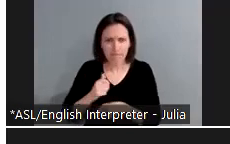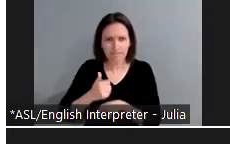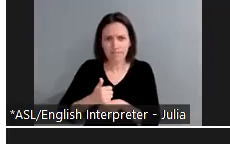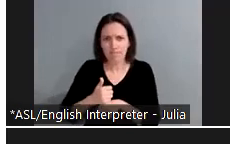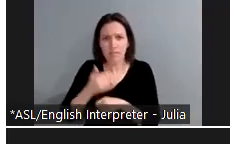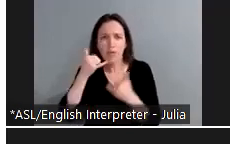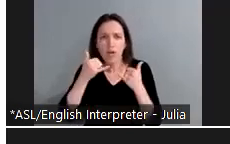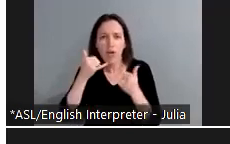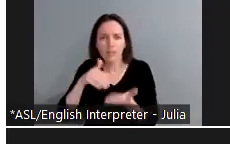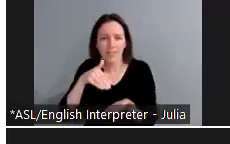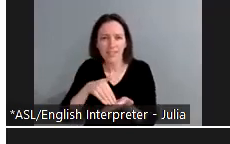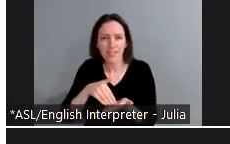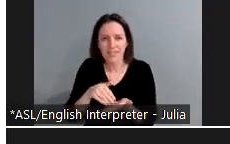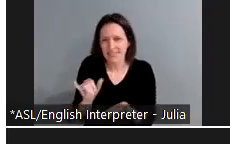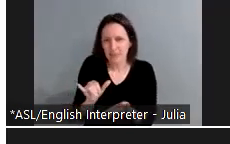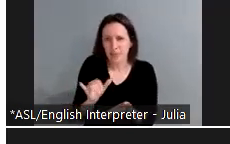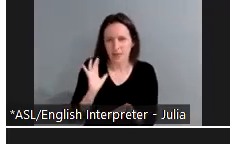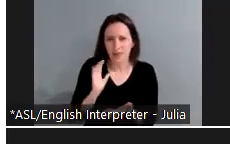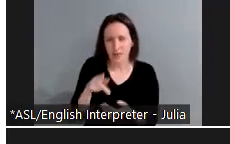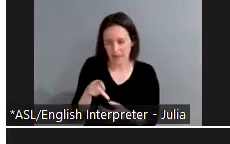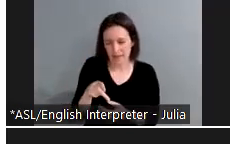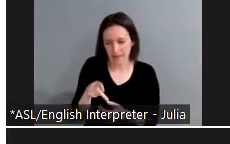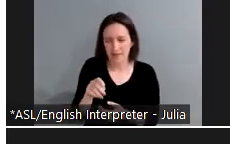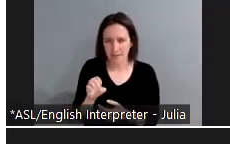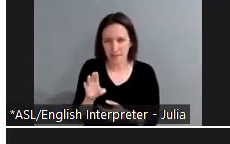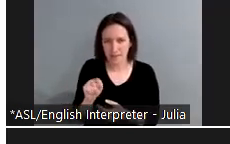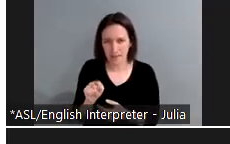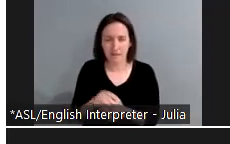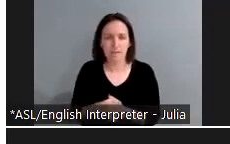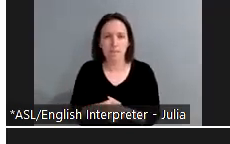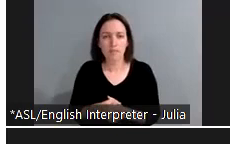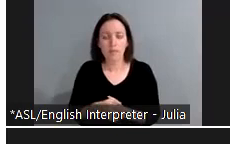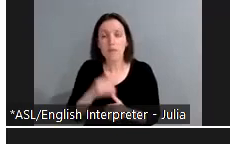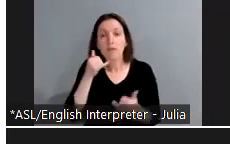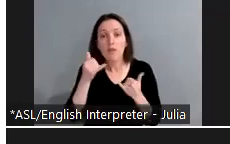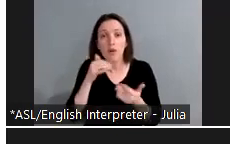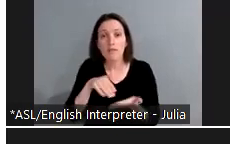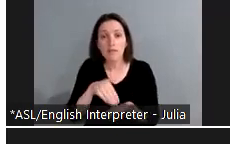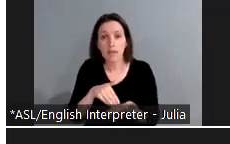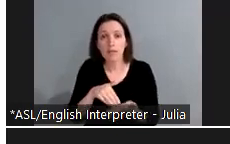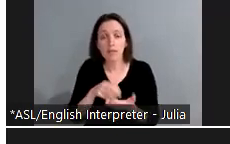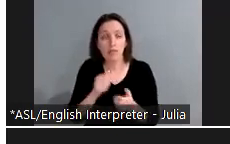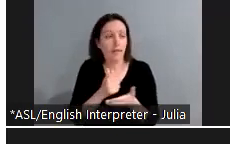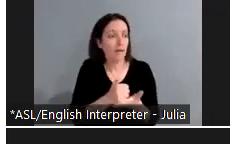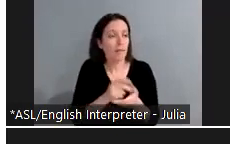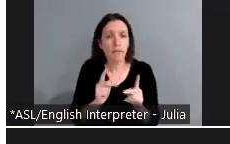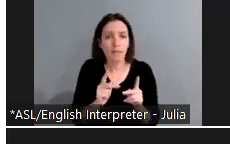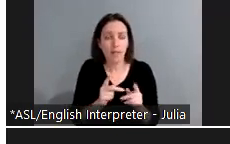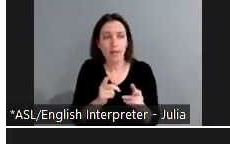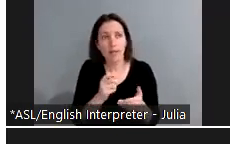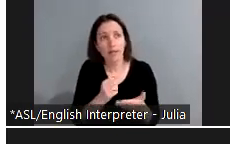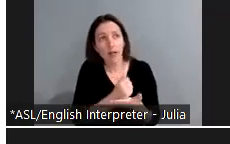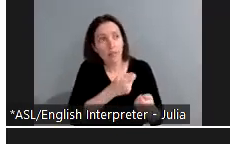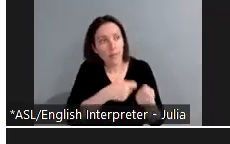was available for P-EBT. The call center will be able to help households with card replacement, PIN